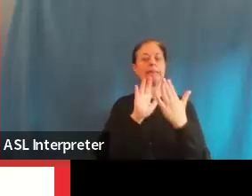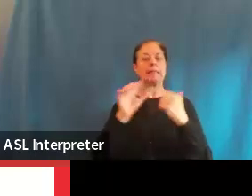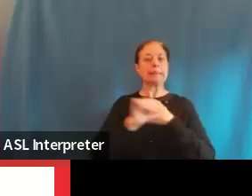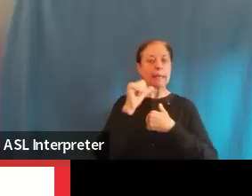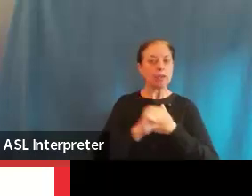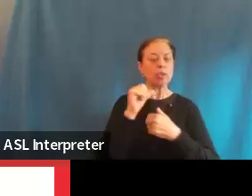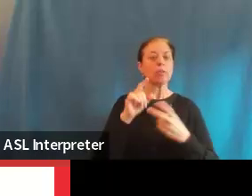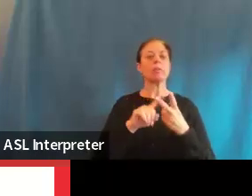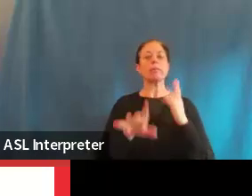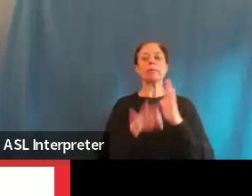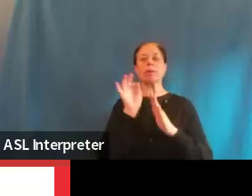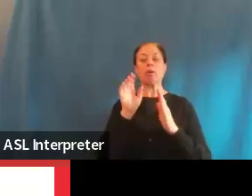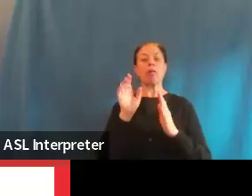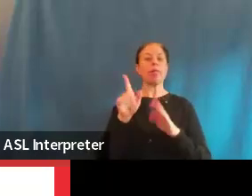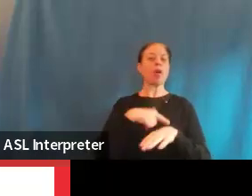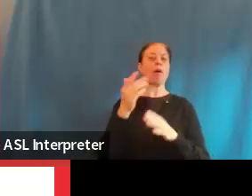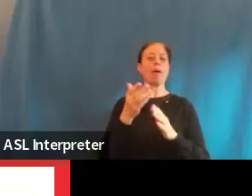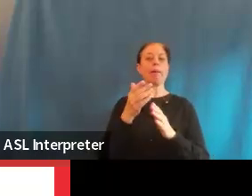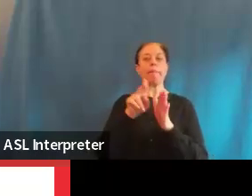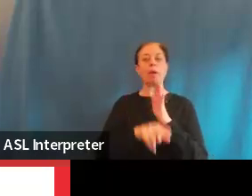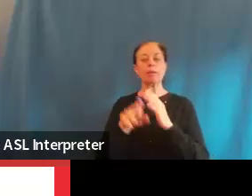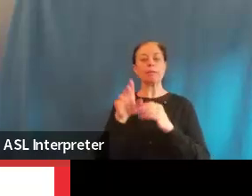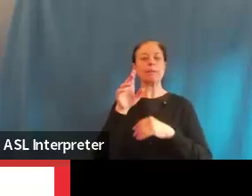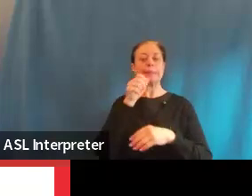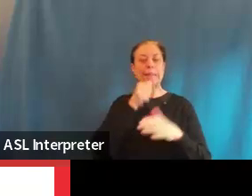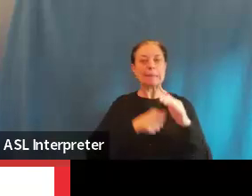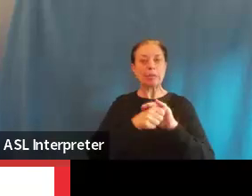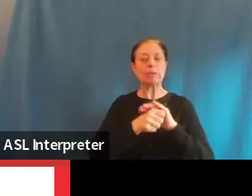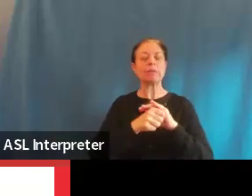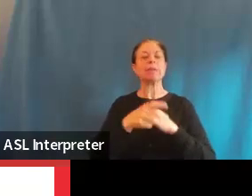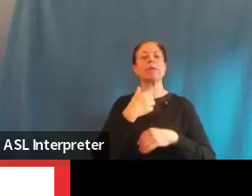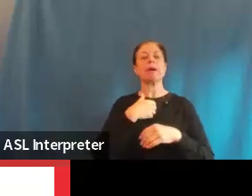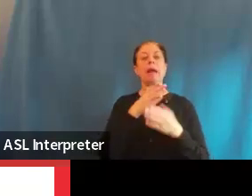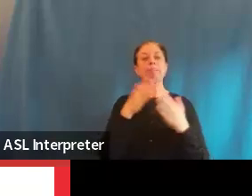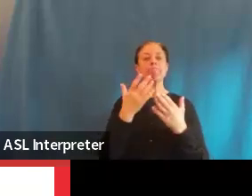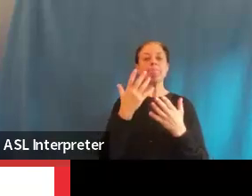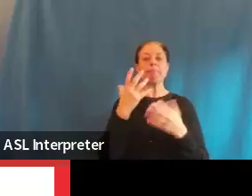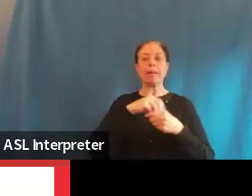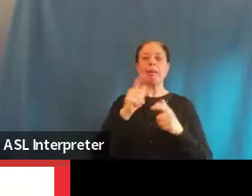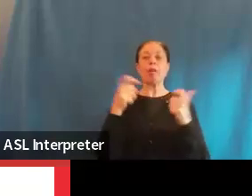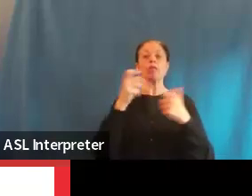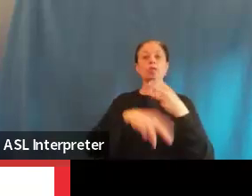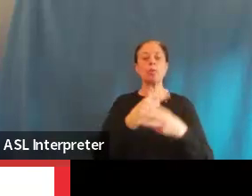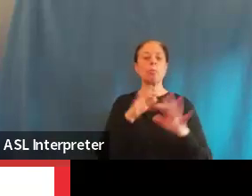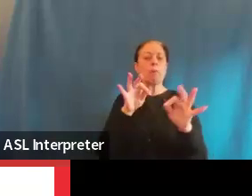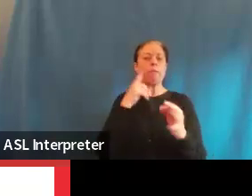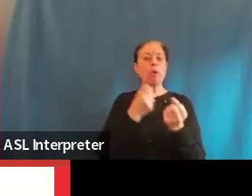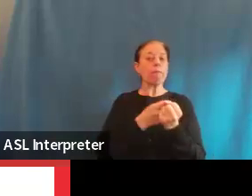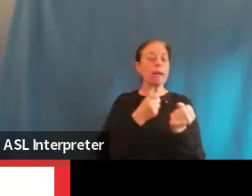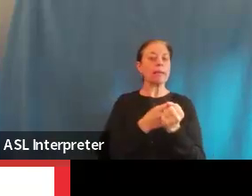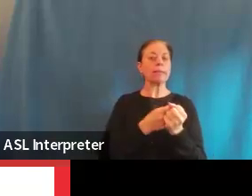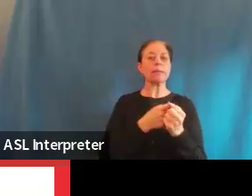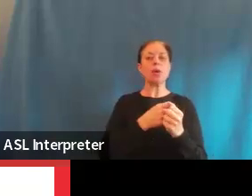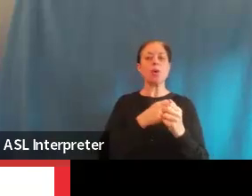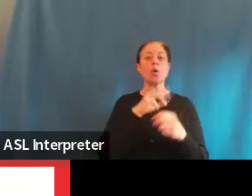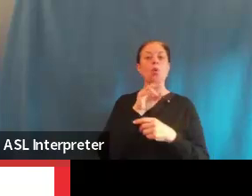must uncover long-buried secrets and find their place in a much larger world. This is perfect for fans of Wings of